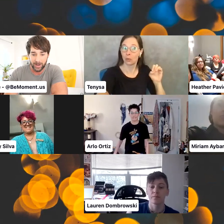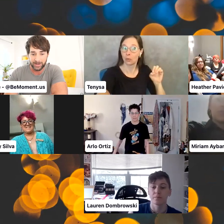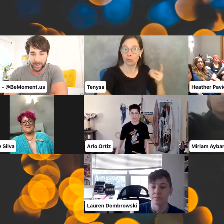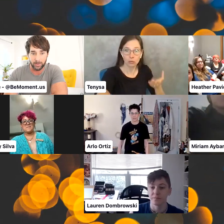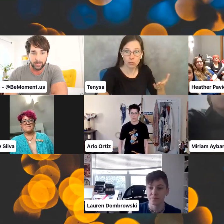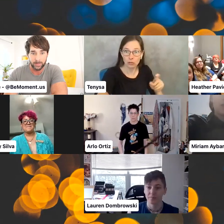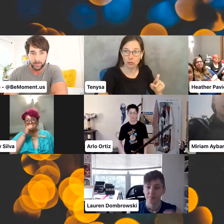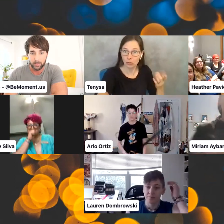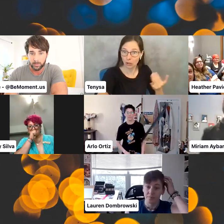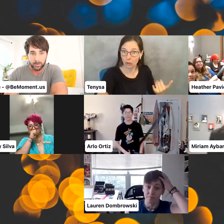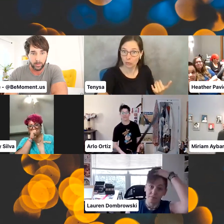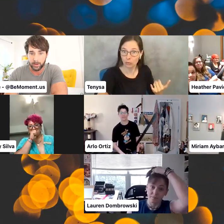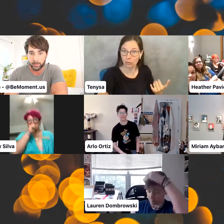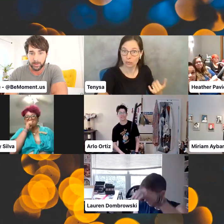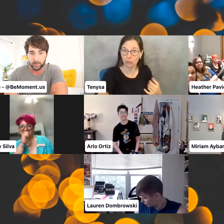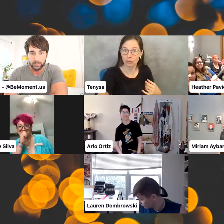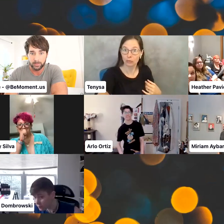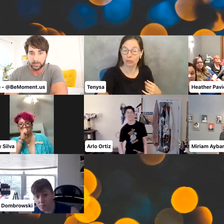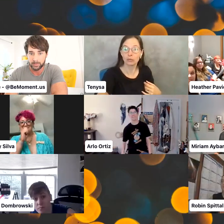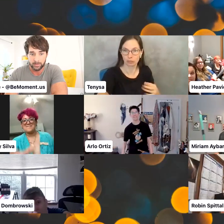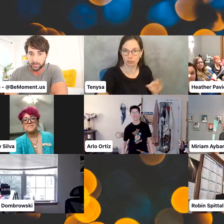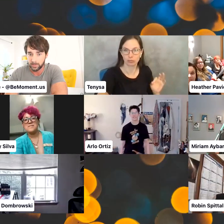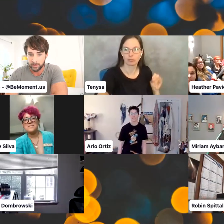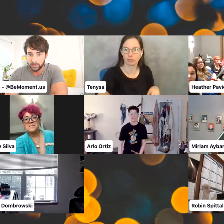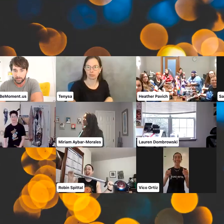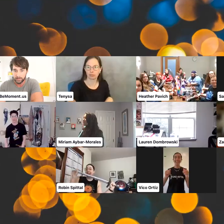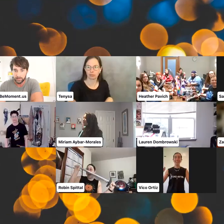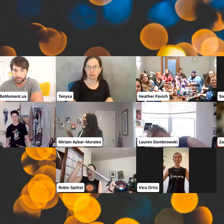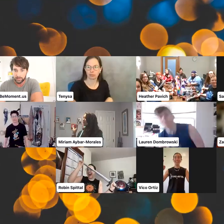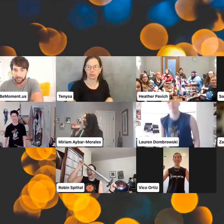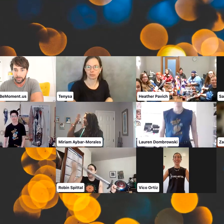house right now? All right, here we go.